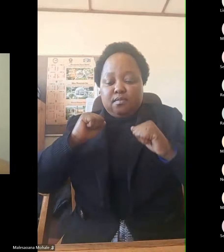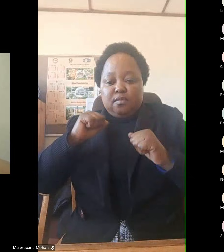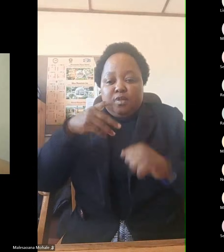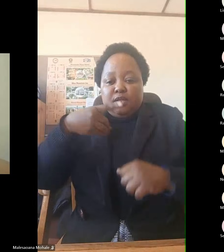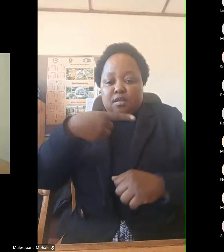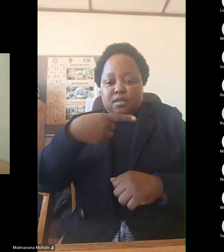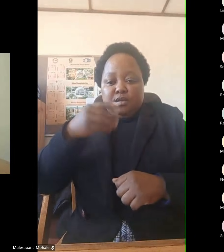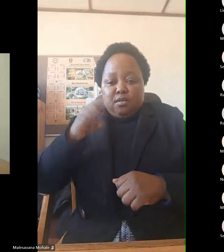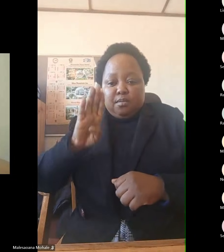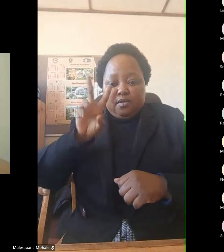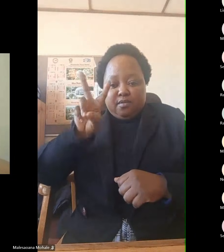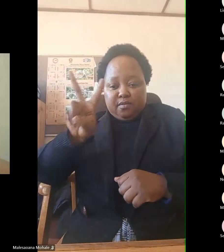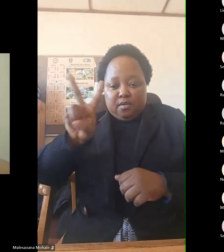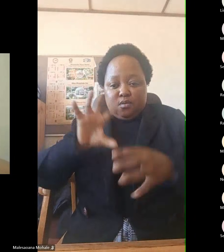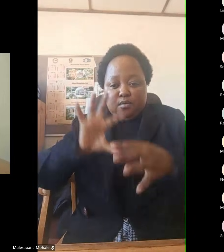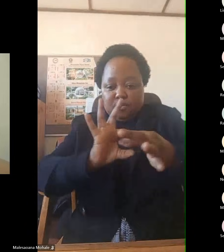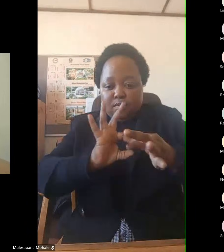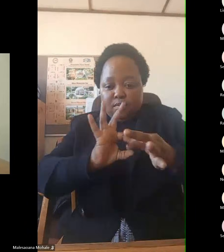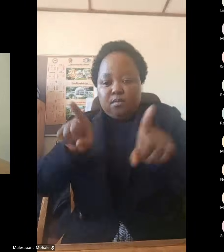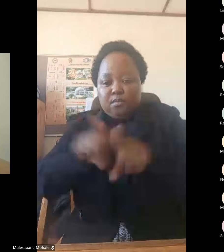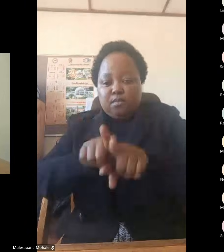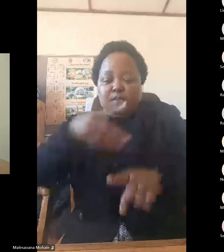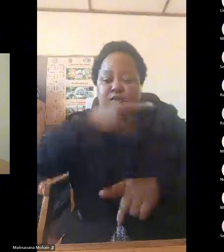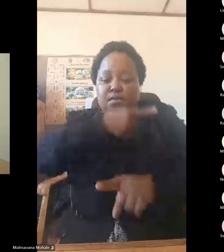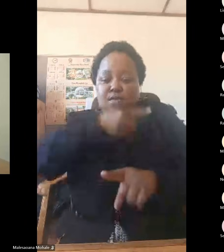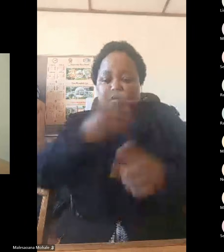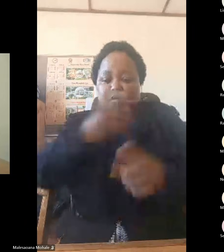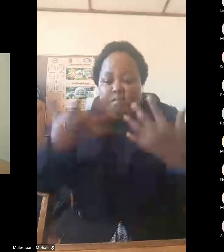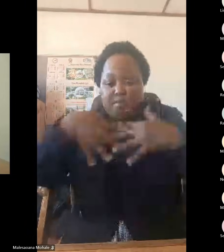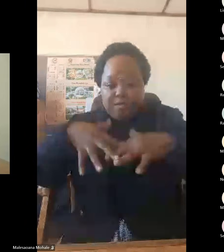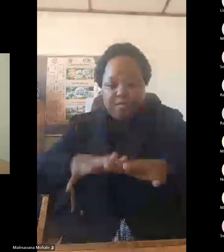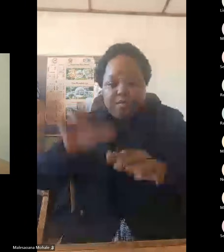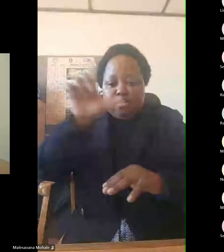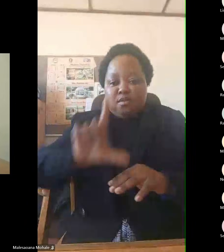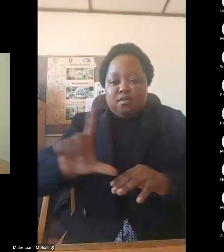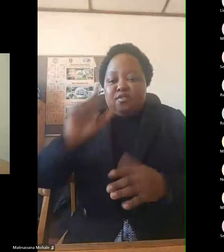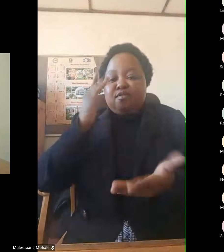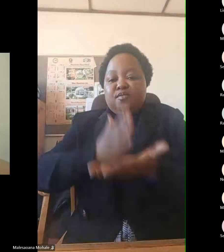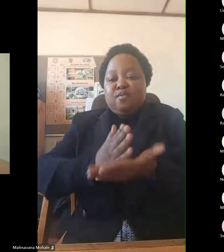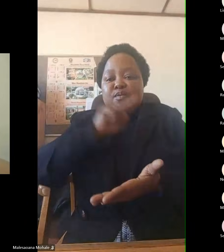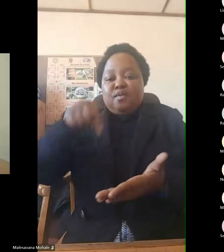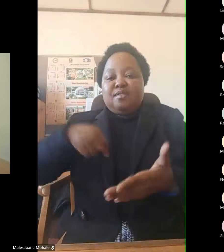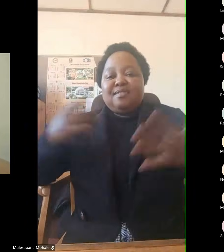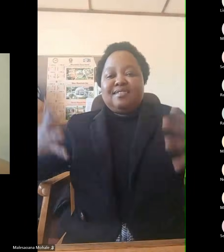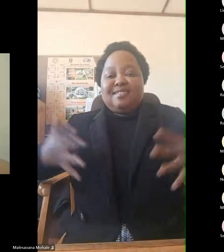mainstreaming in Lesotho. We are particularly excited as the PIU because this